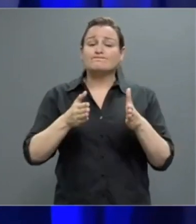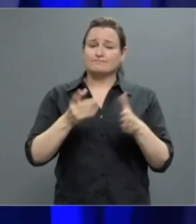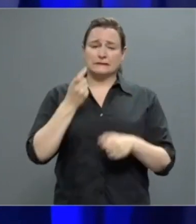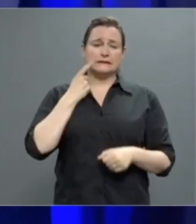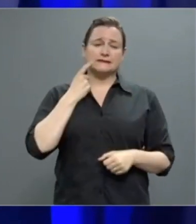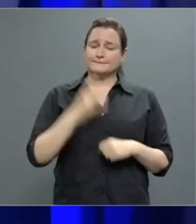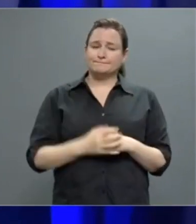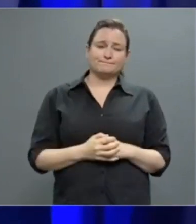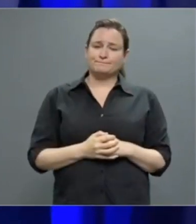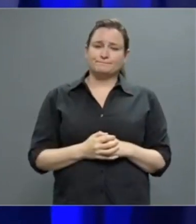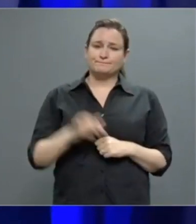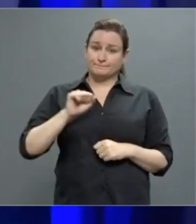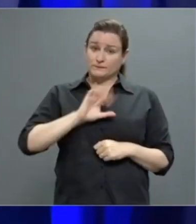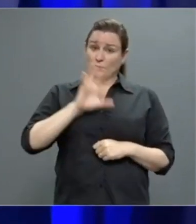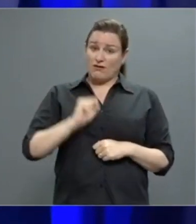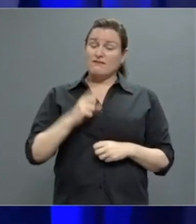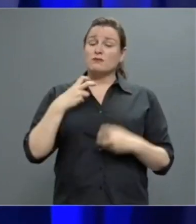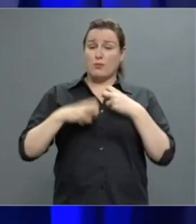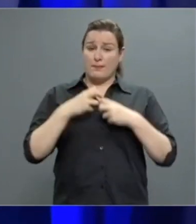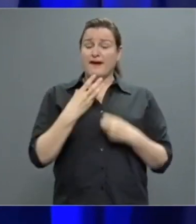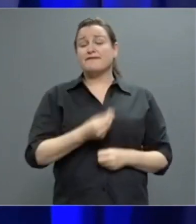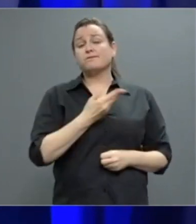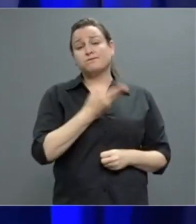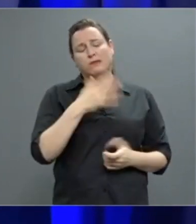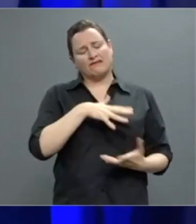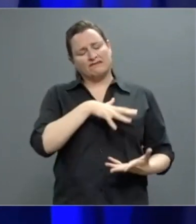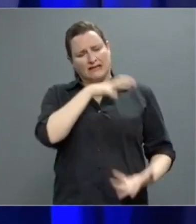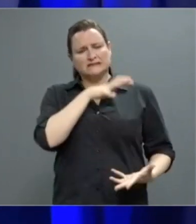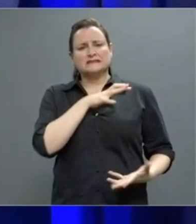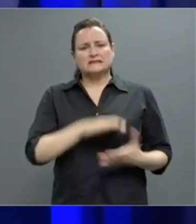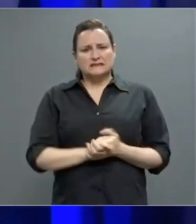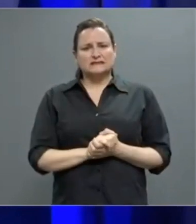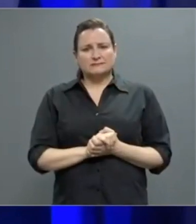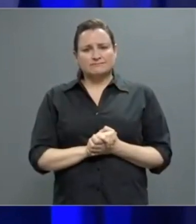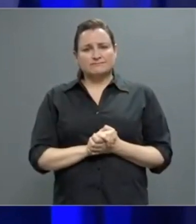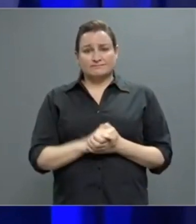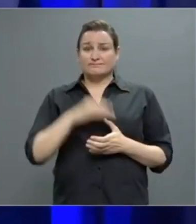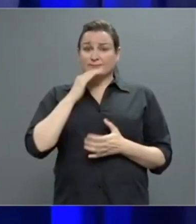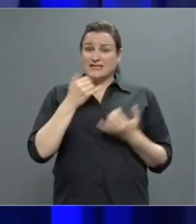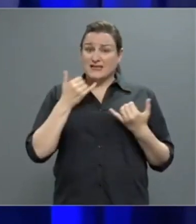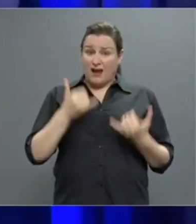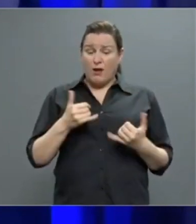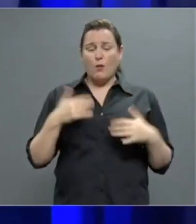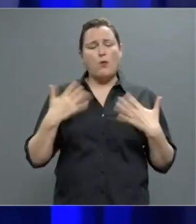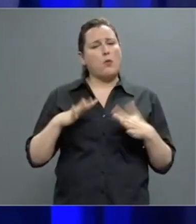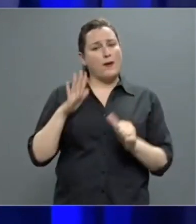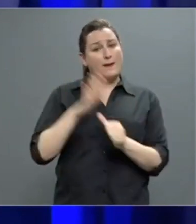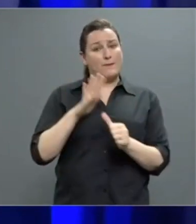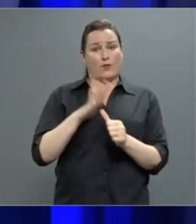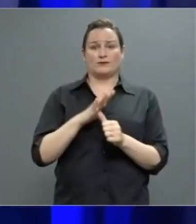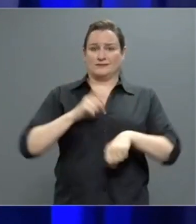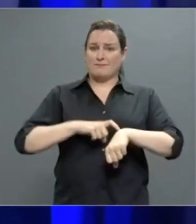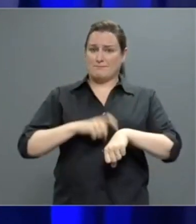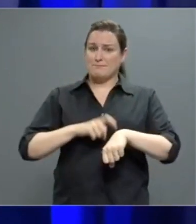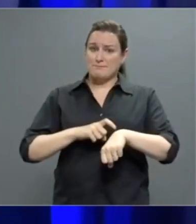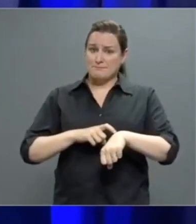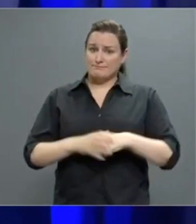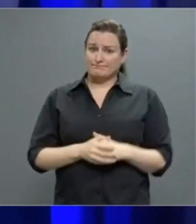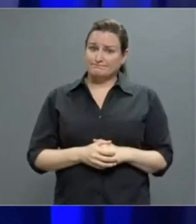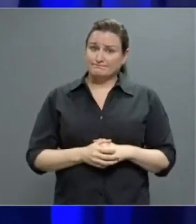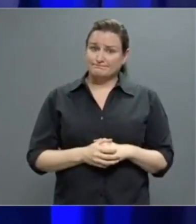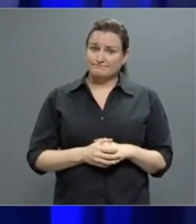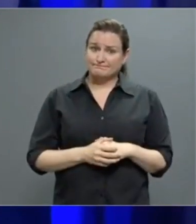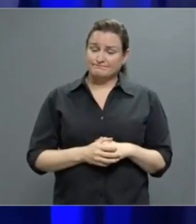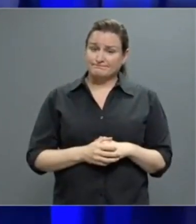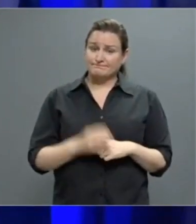is in serious trouble, and colleagues, the stakes have never been higher. When I look around me,